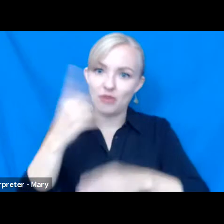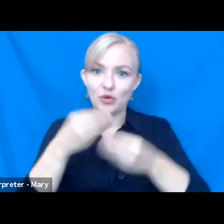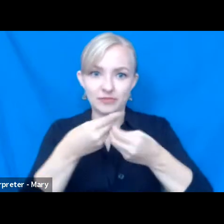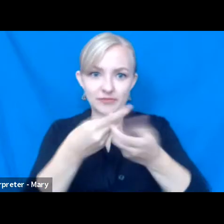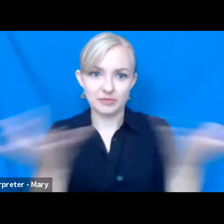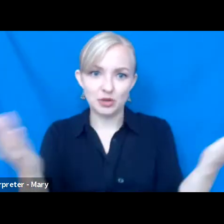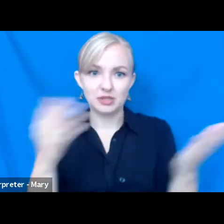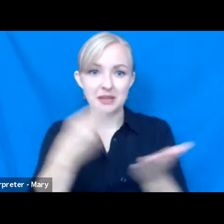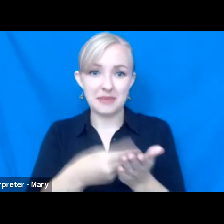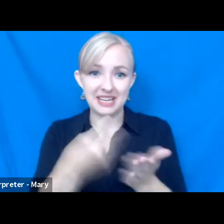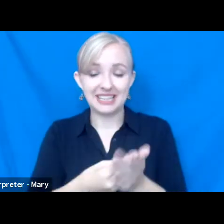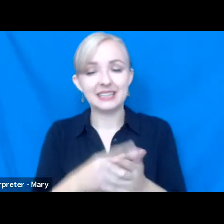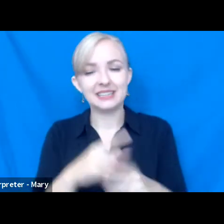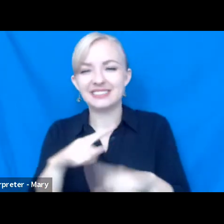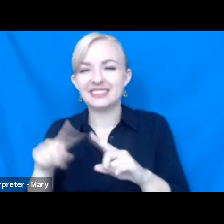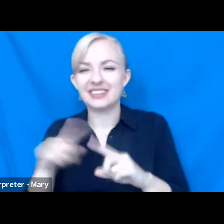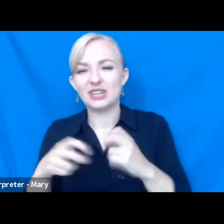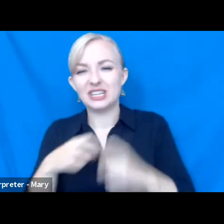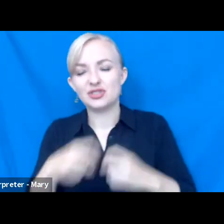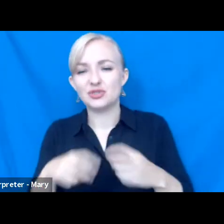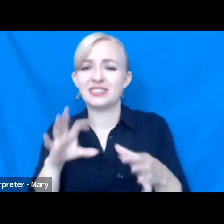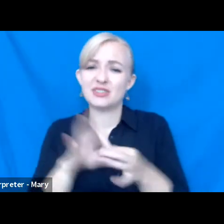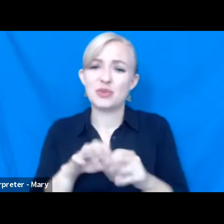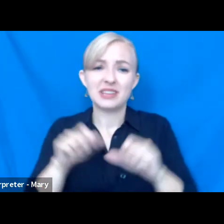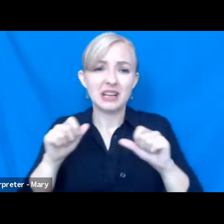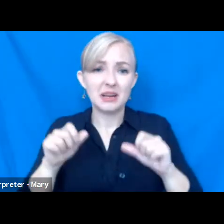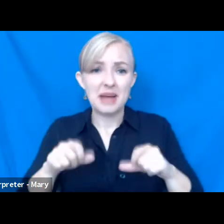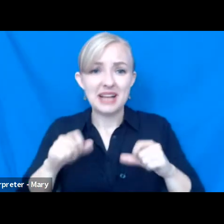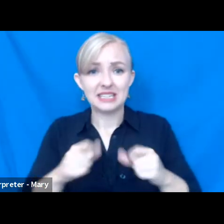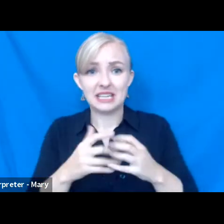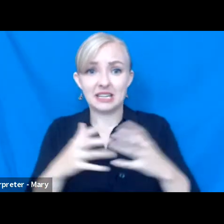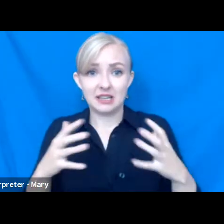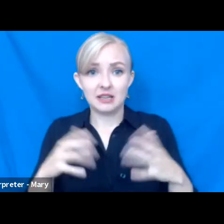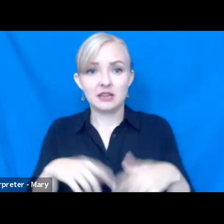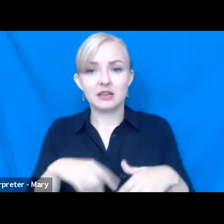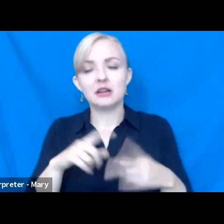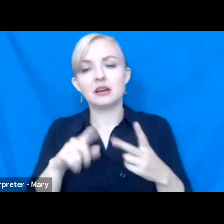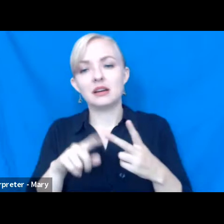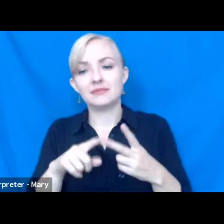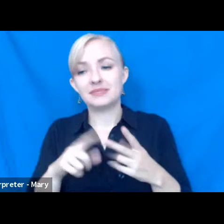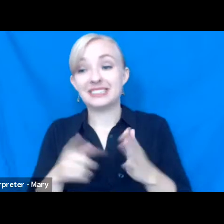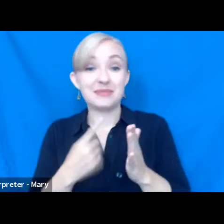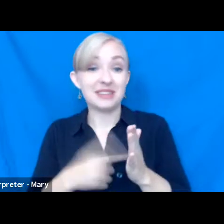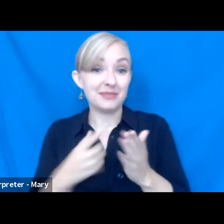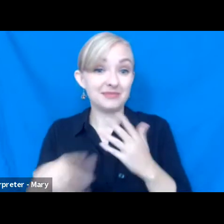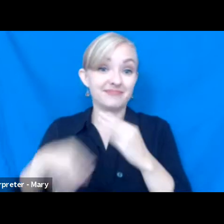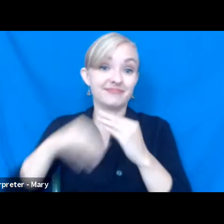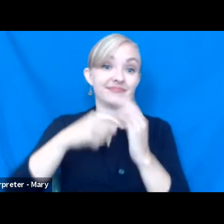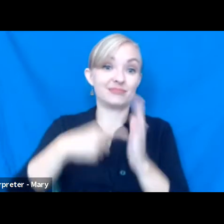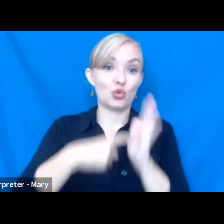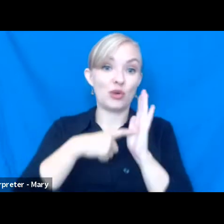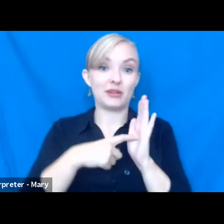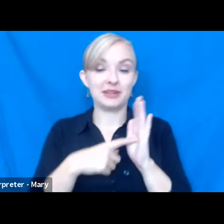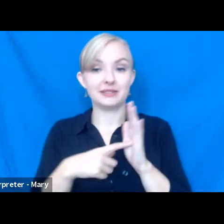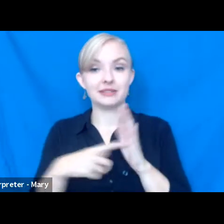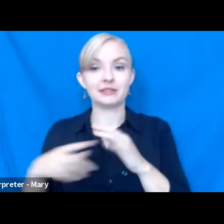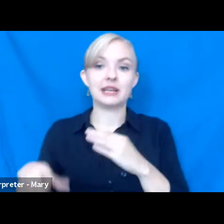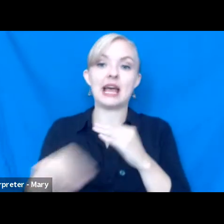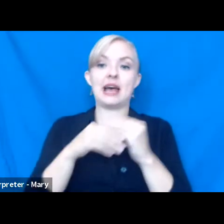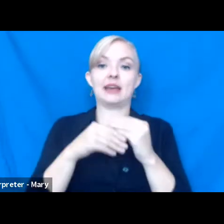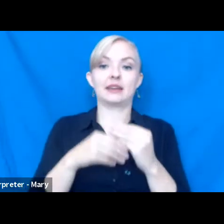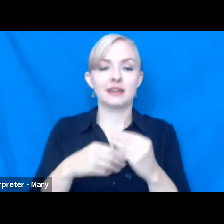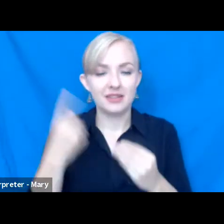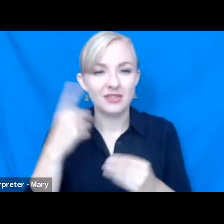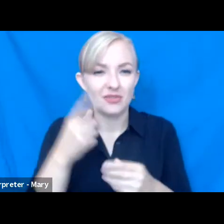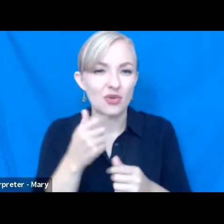issues having to do with capacity and sometimes additional requirements placed on by states